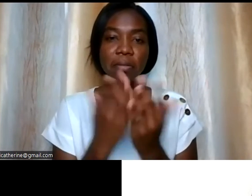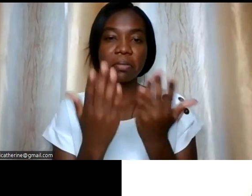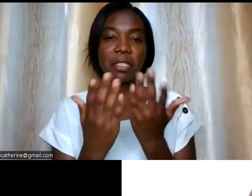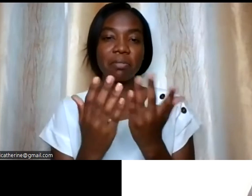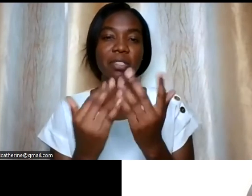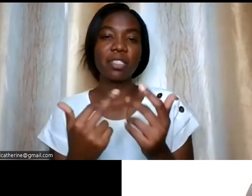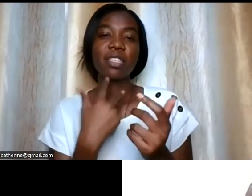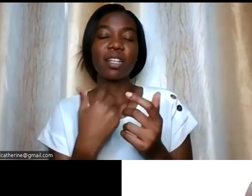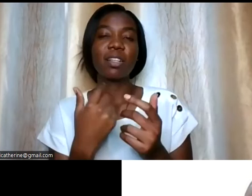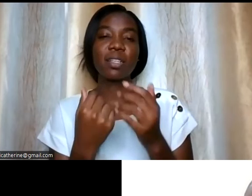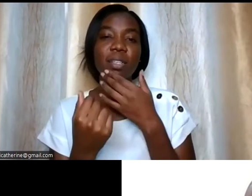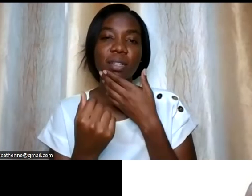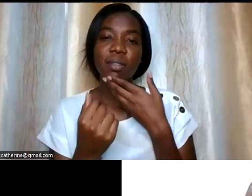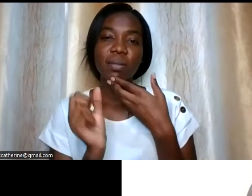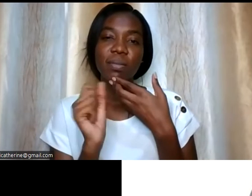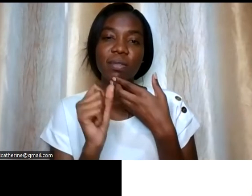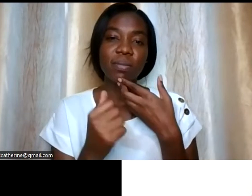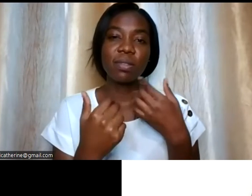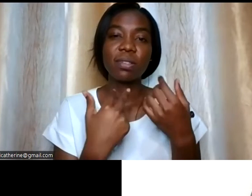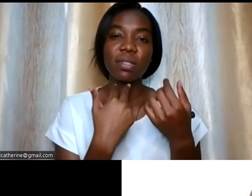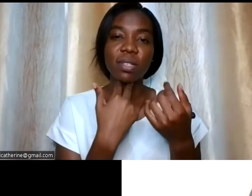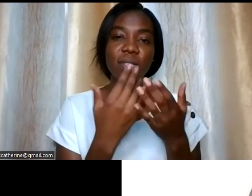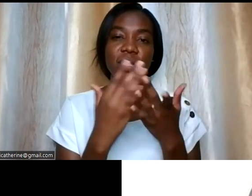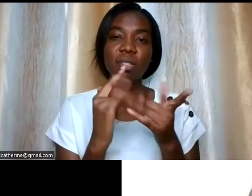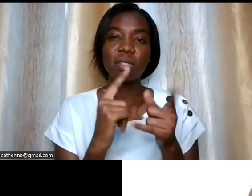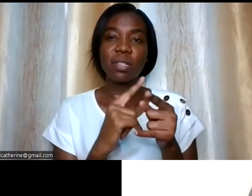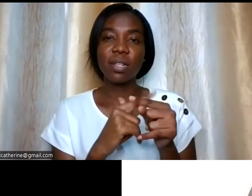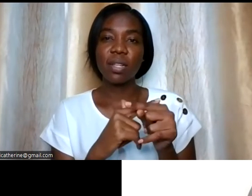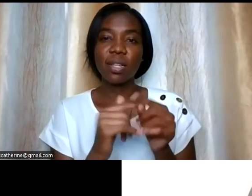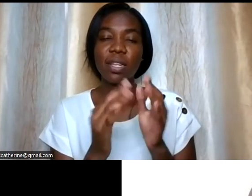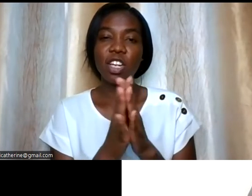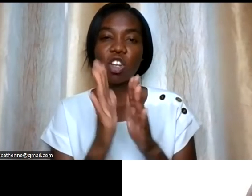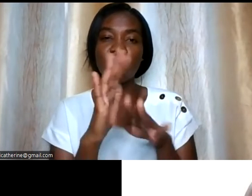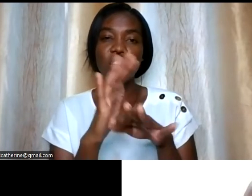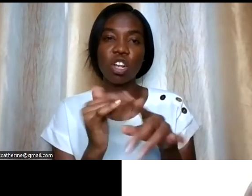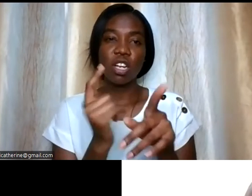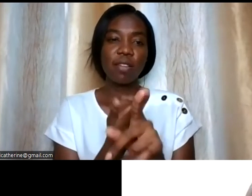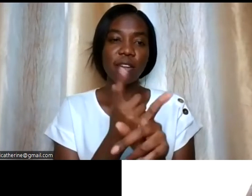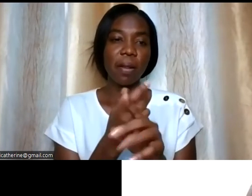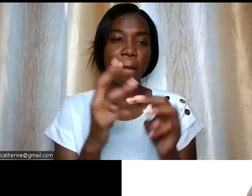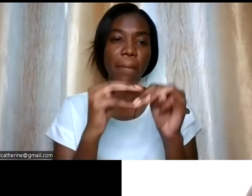why most times we try to call on the respective manager.